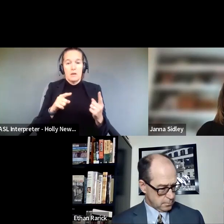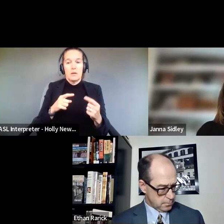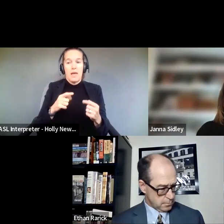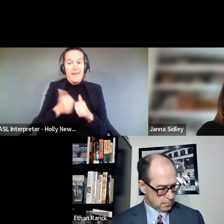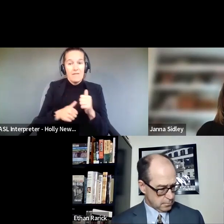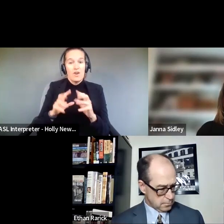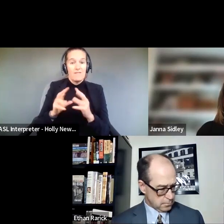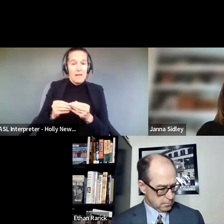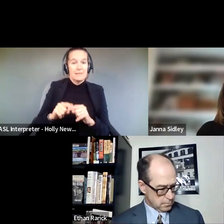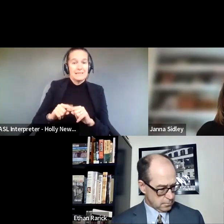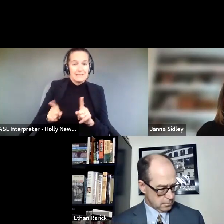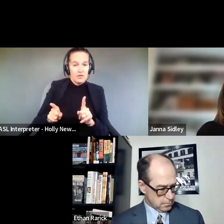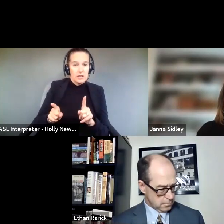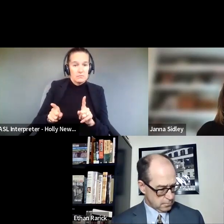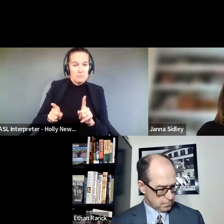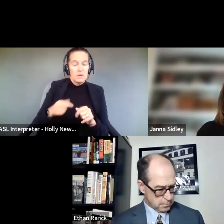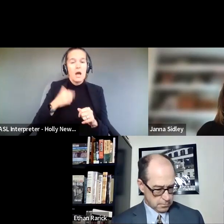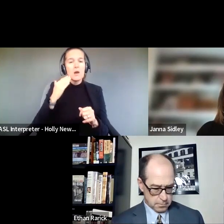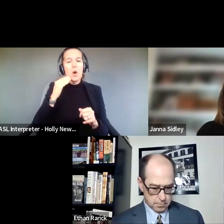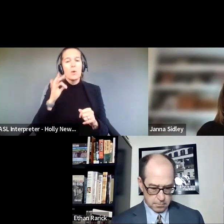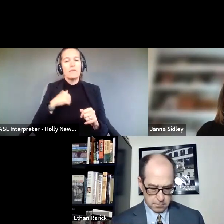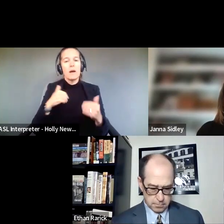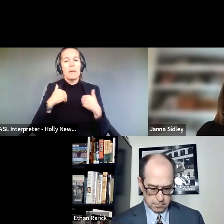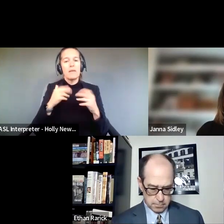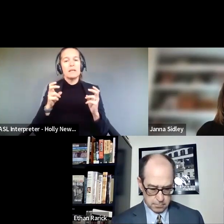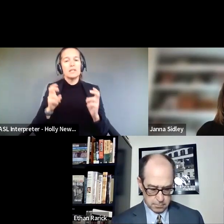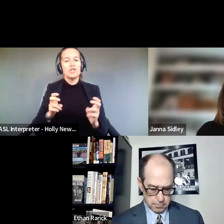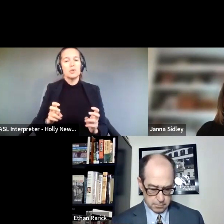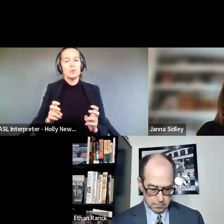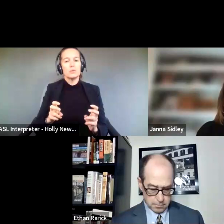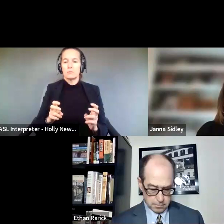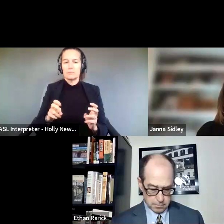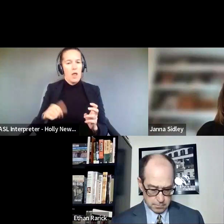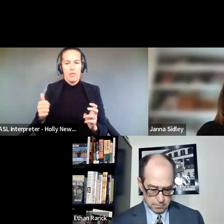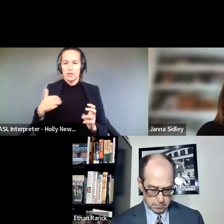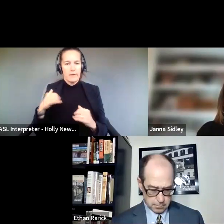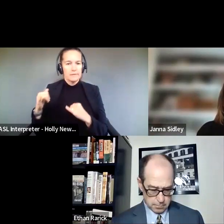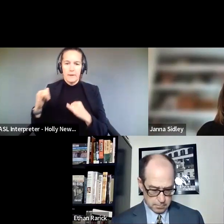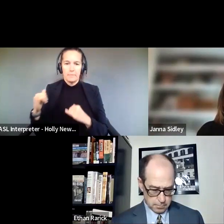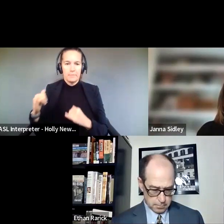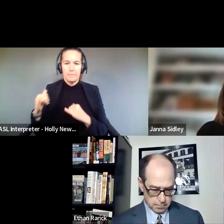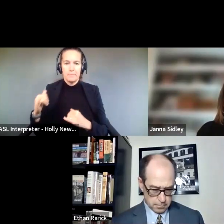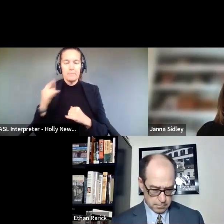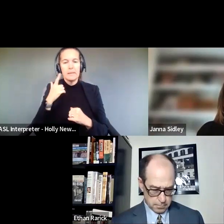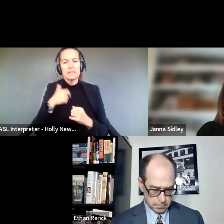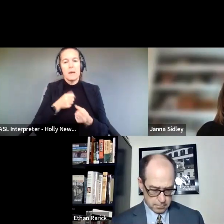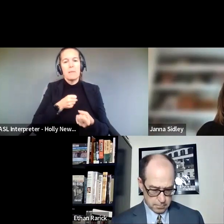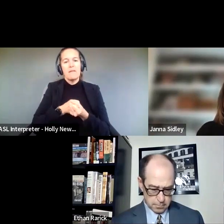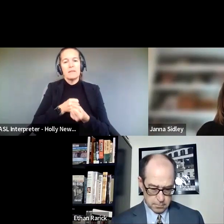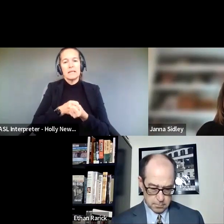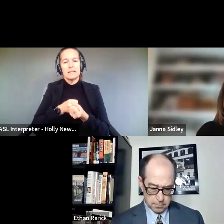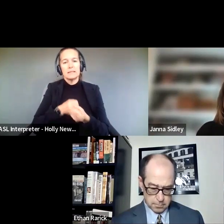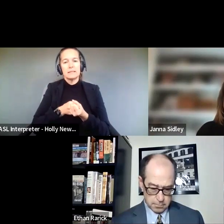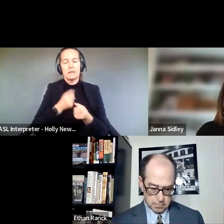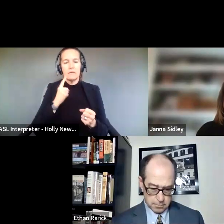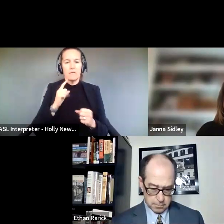is different. But I know if I'm having some issues, lots of others, because I have been an advocate